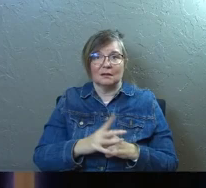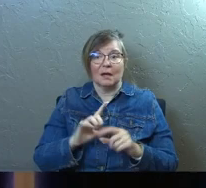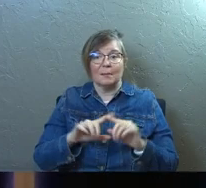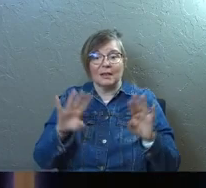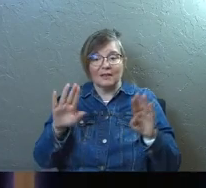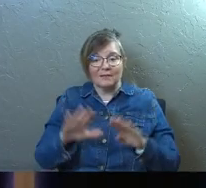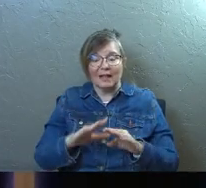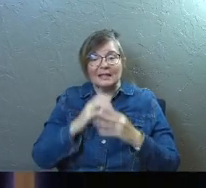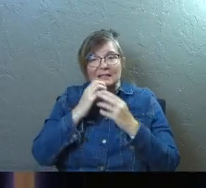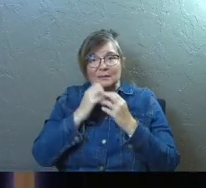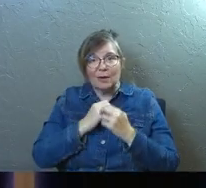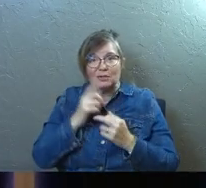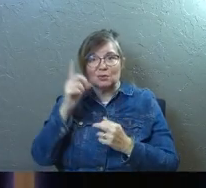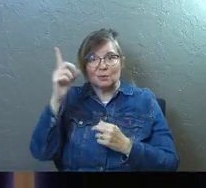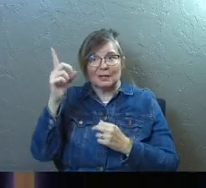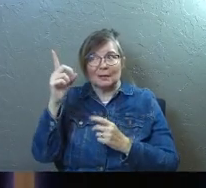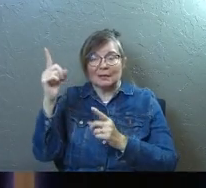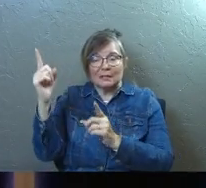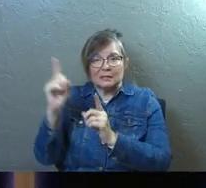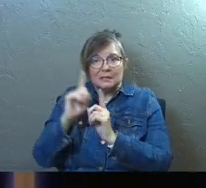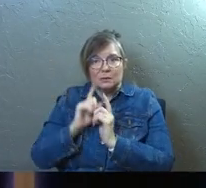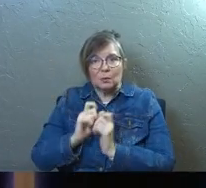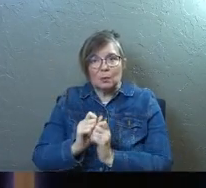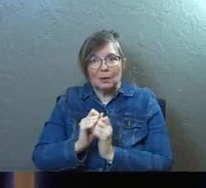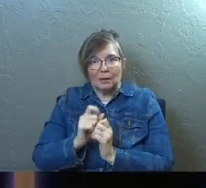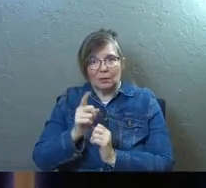But the valley is precious to him.